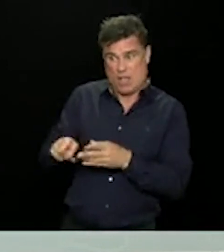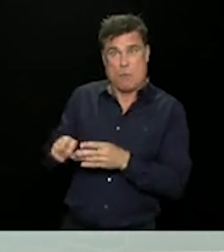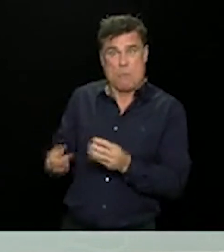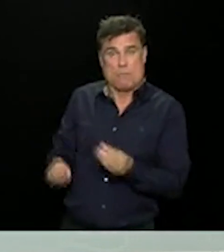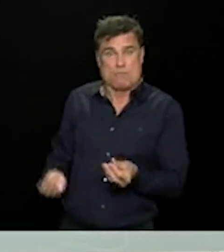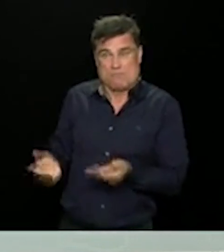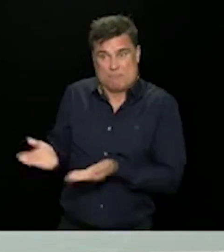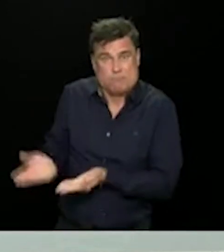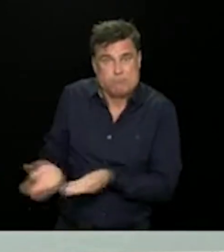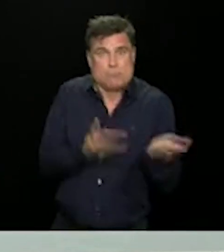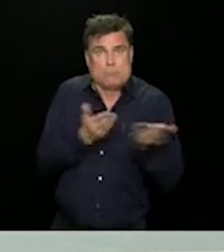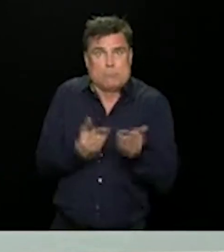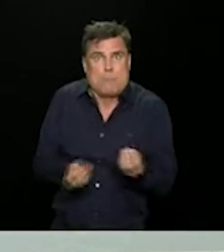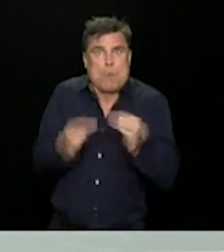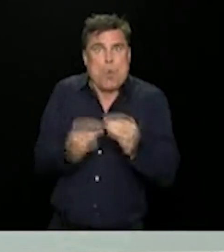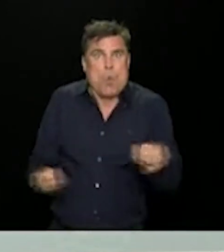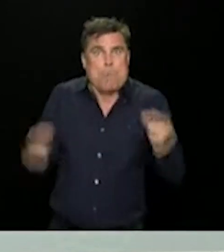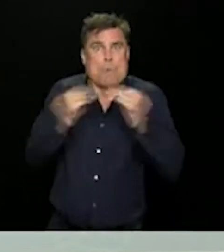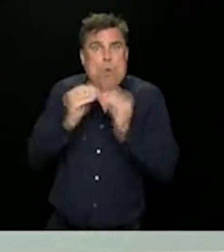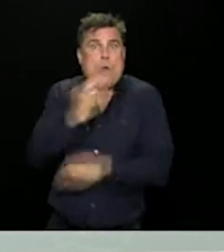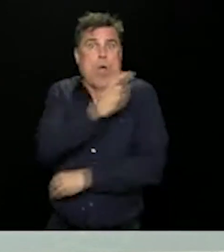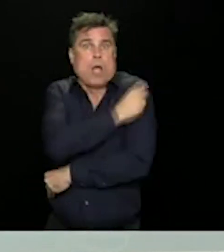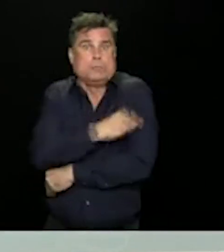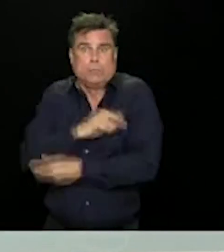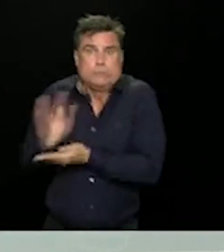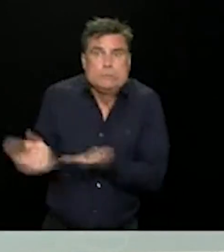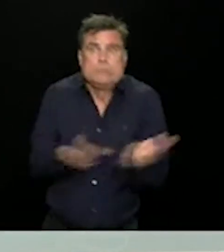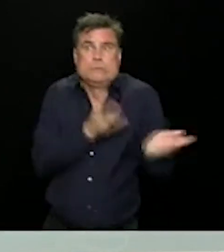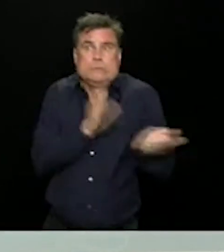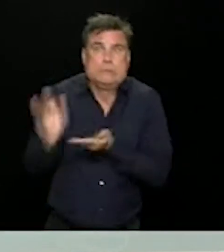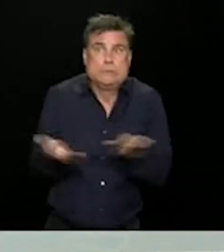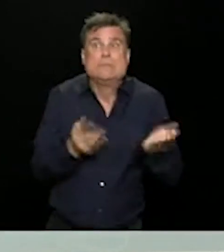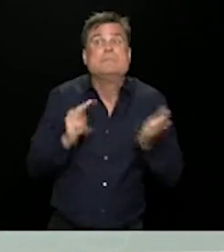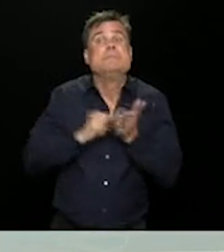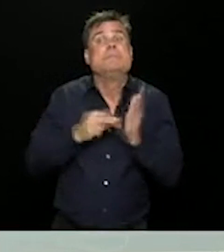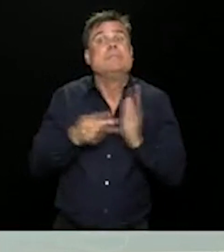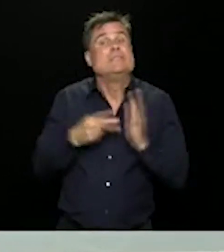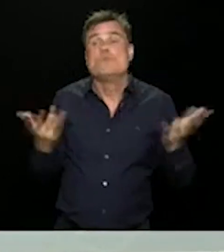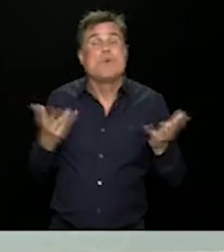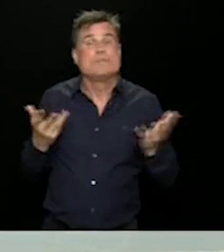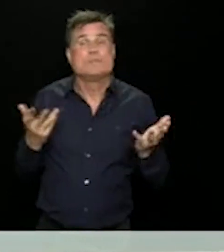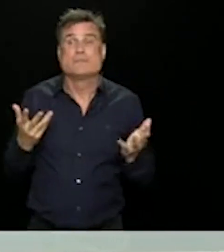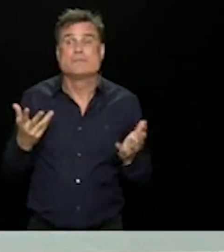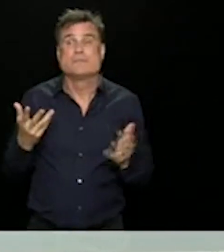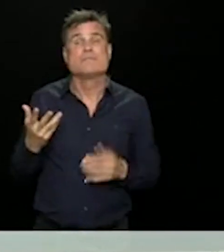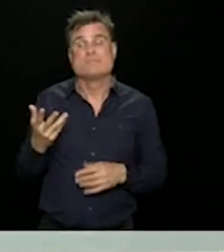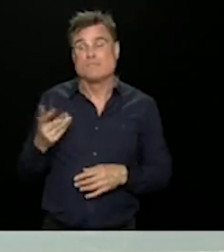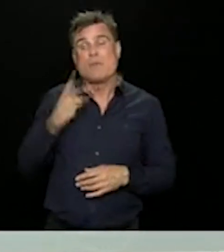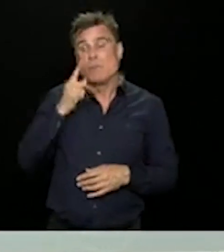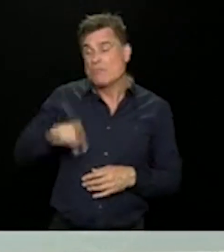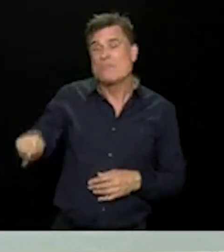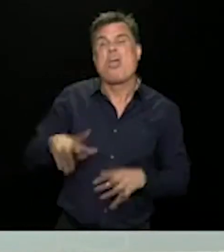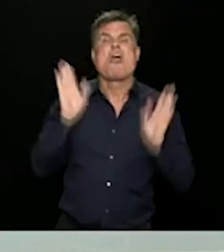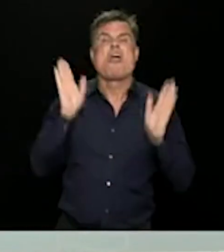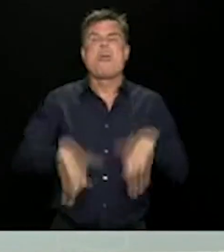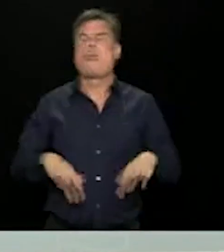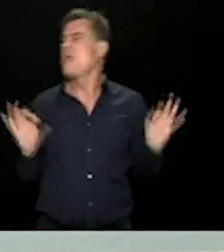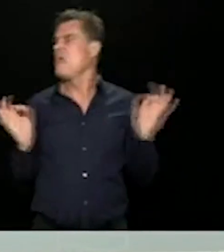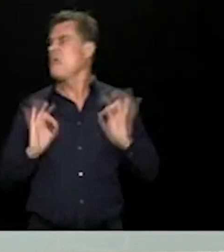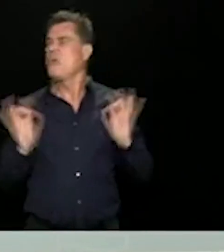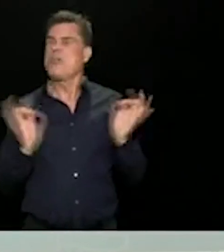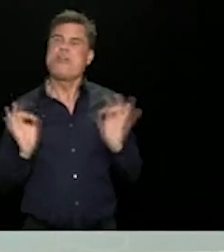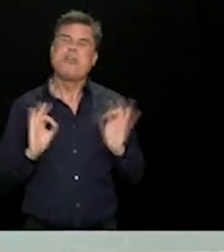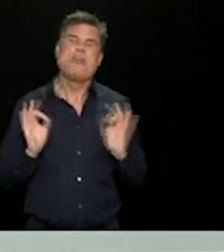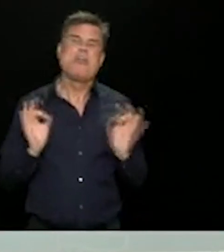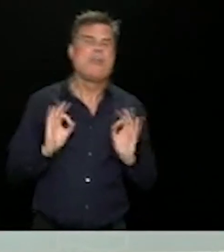number of the states in the U.S. where we're starting to see more worrisome symptoms like hospitalizations. And we